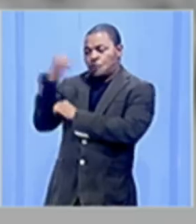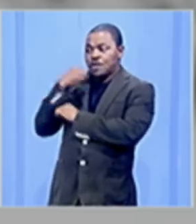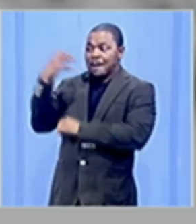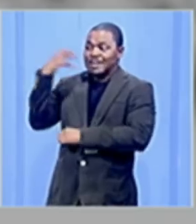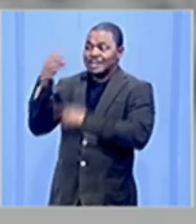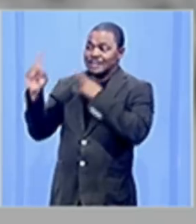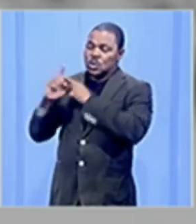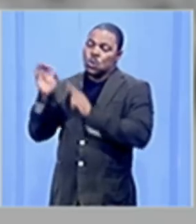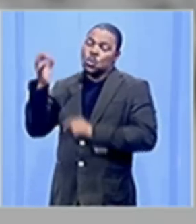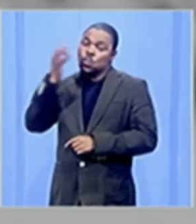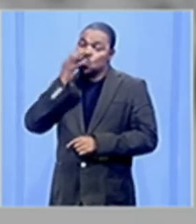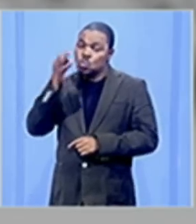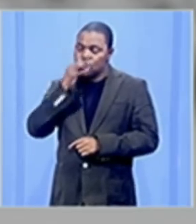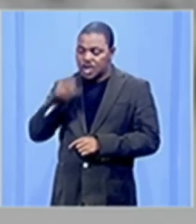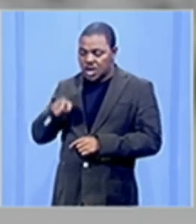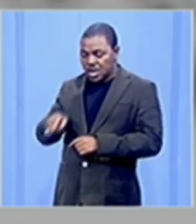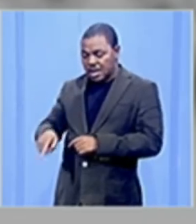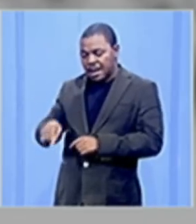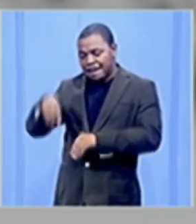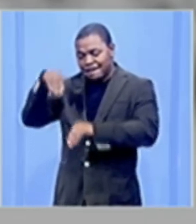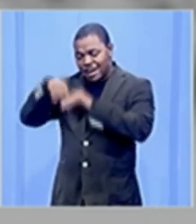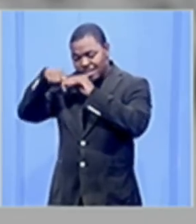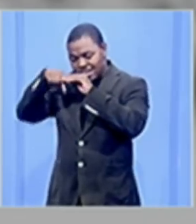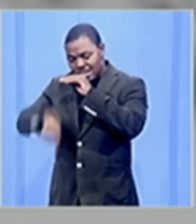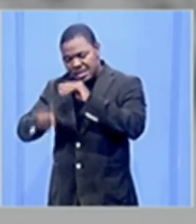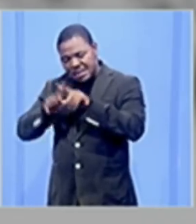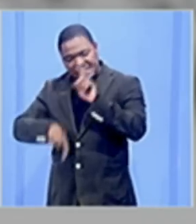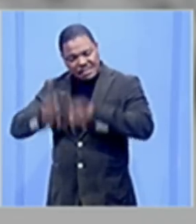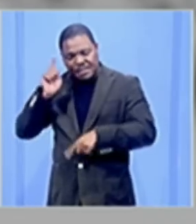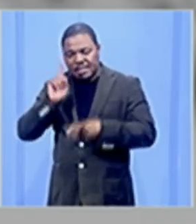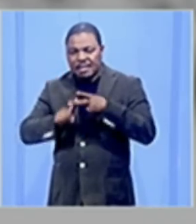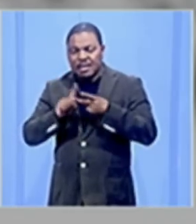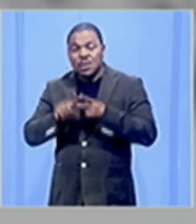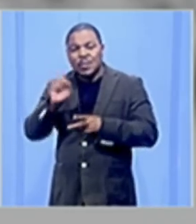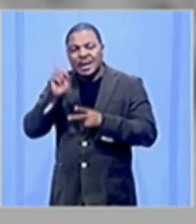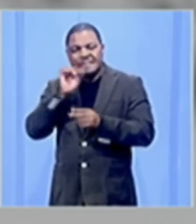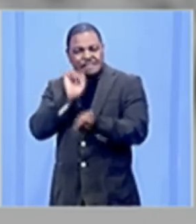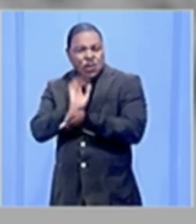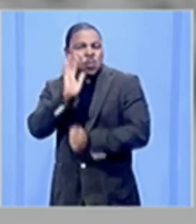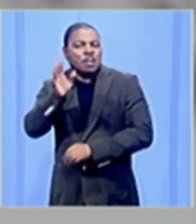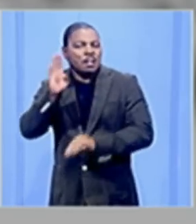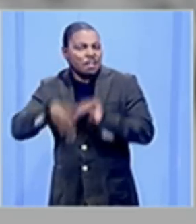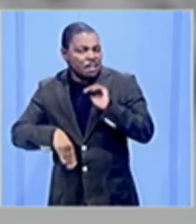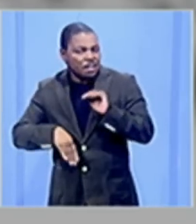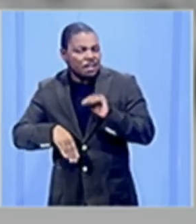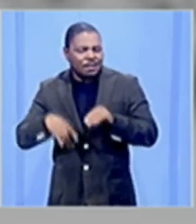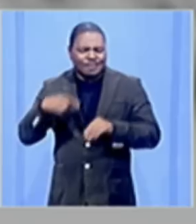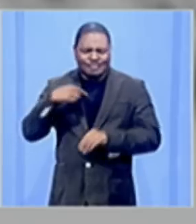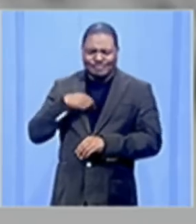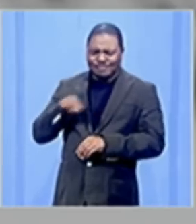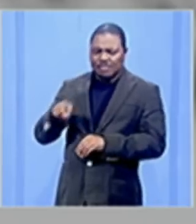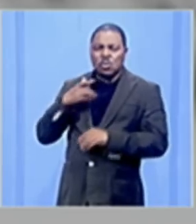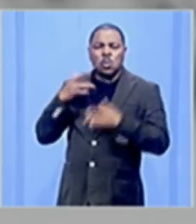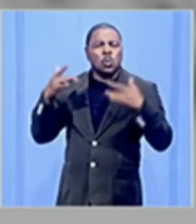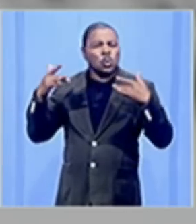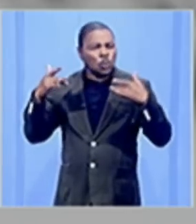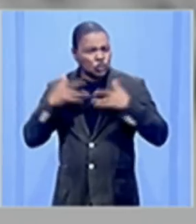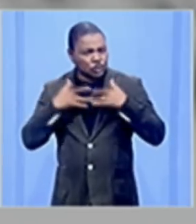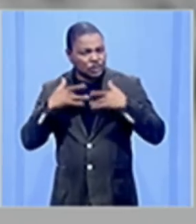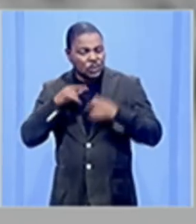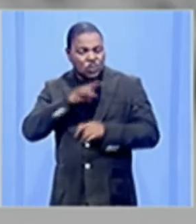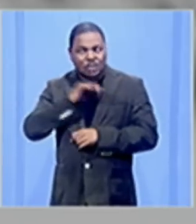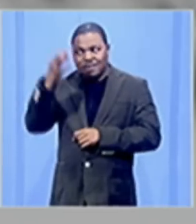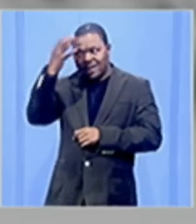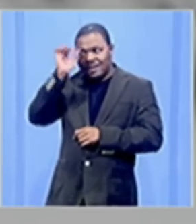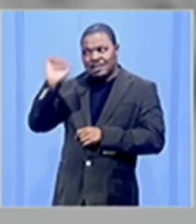that the miners would be smoked out and persecuted. Now, what is most concerning about this matter is the attitude of